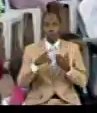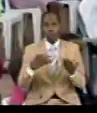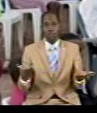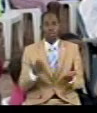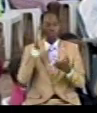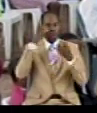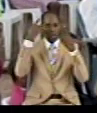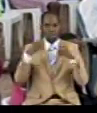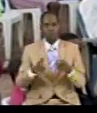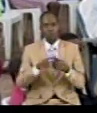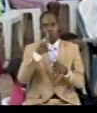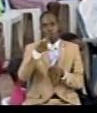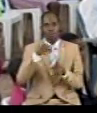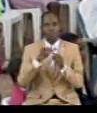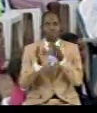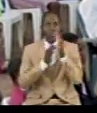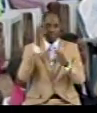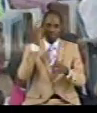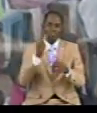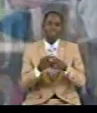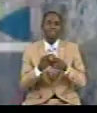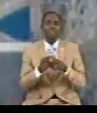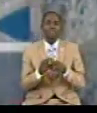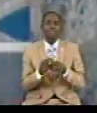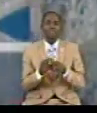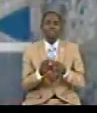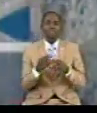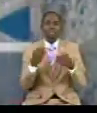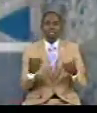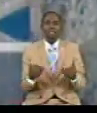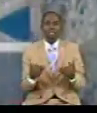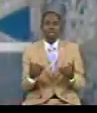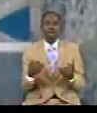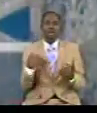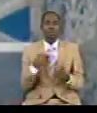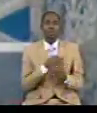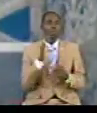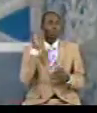Jesus' name. We're listening to Abeokuta Choir now.